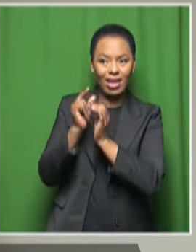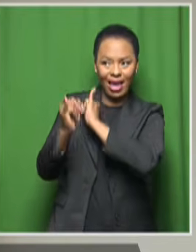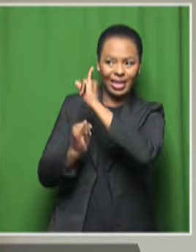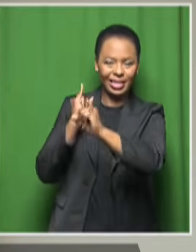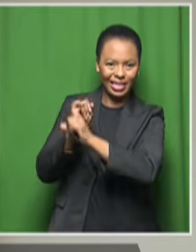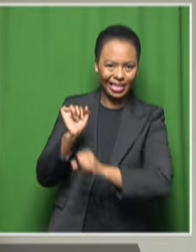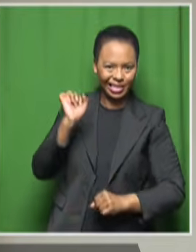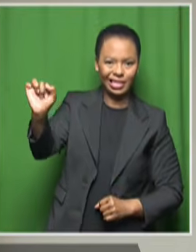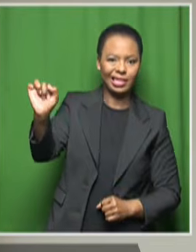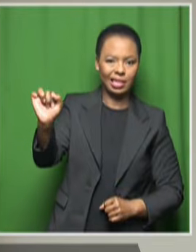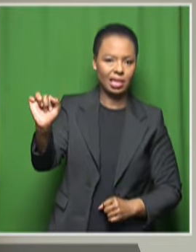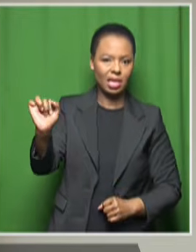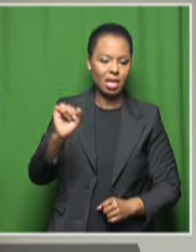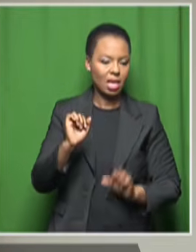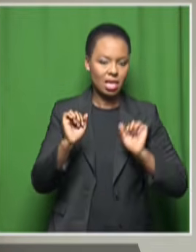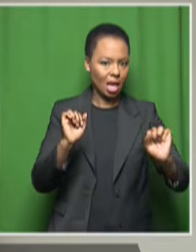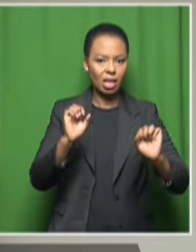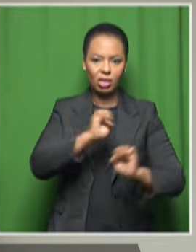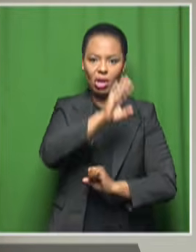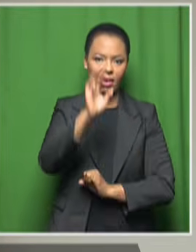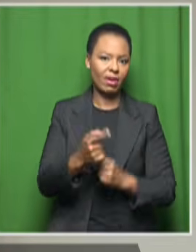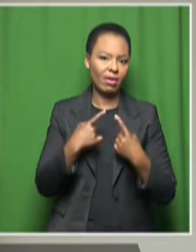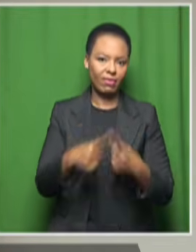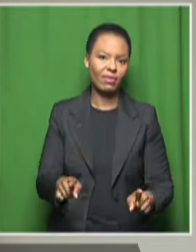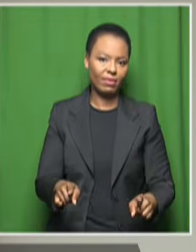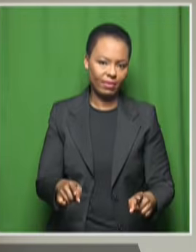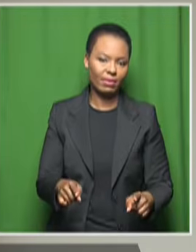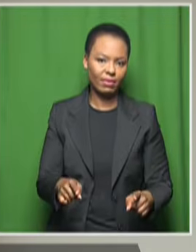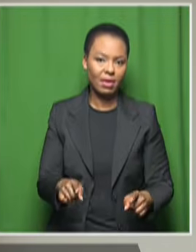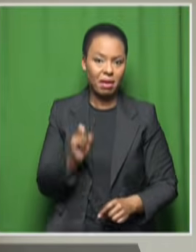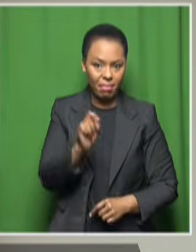that then creates a whole host of